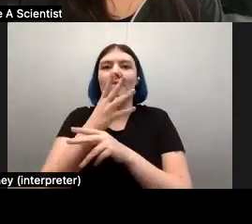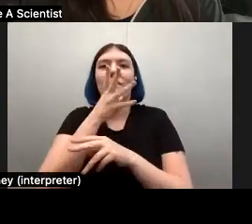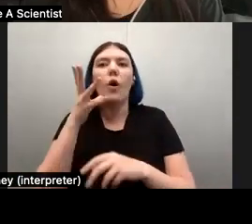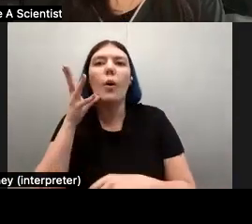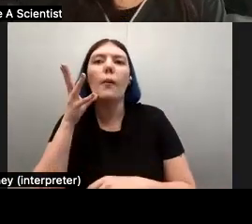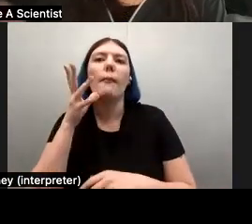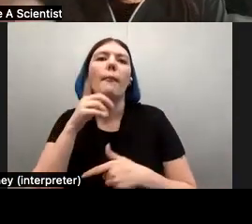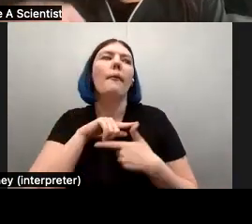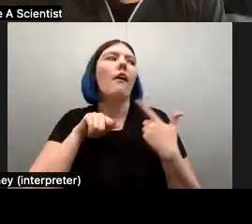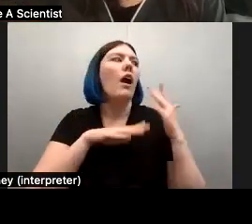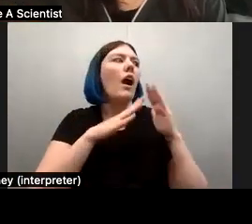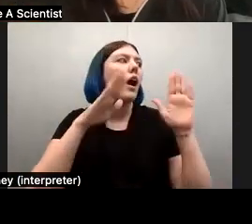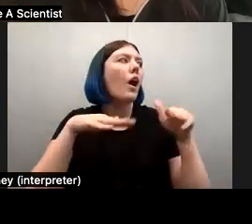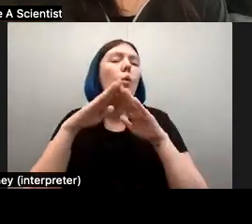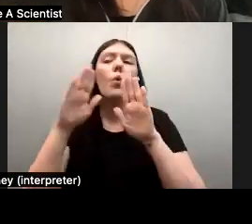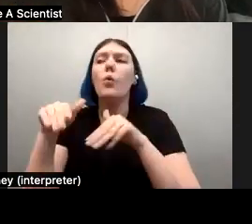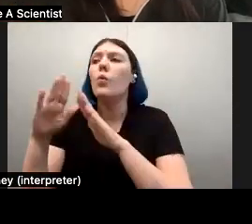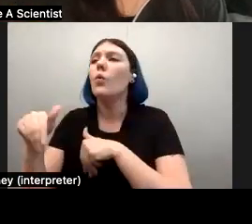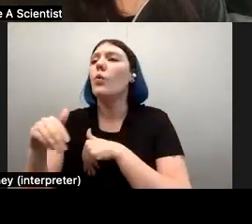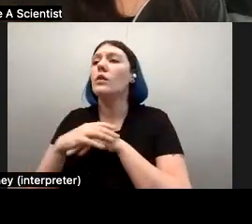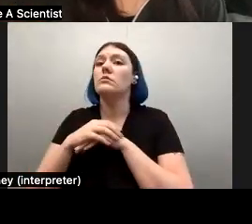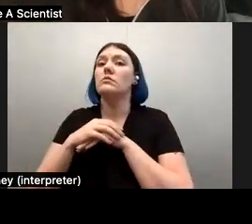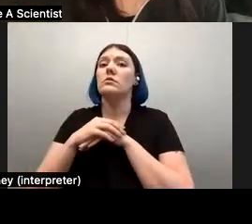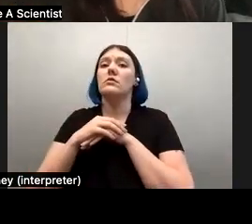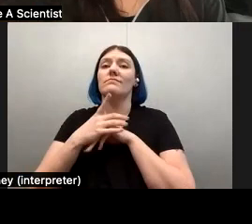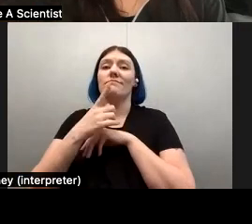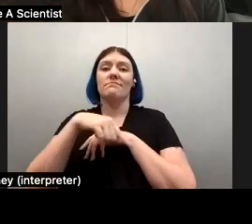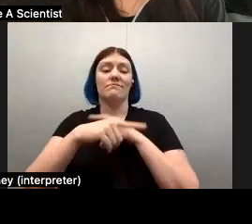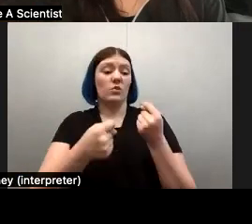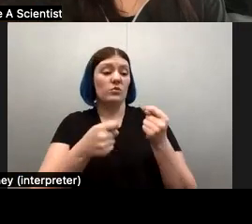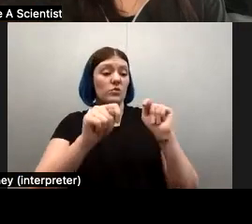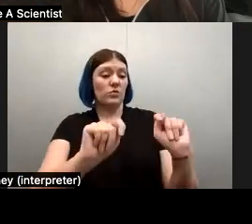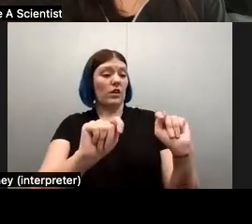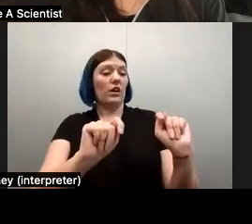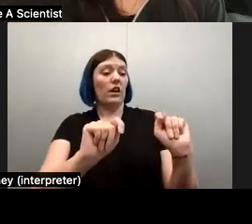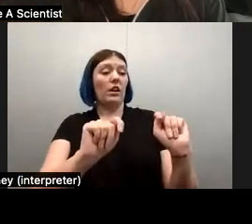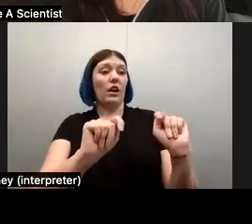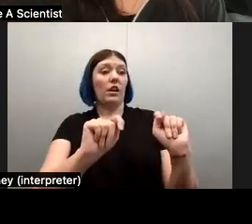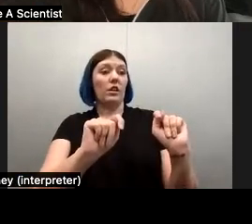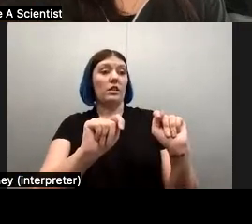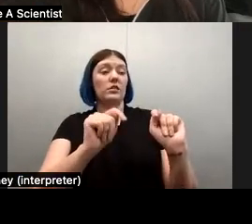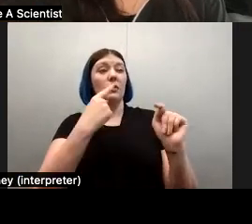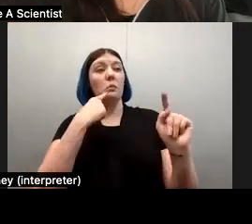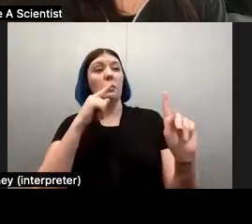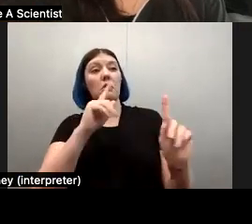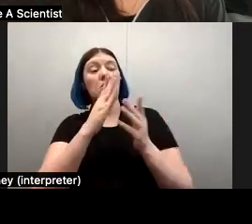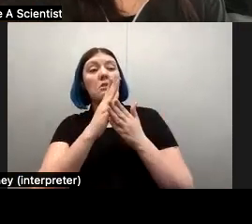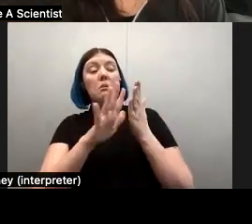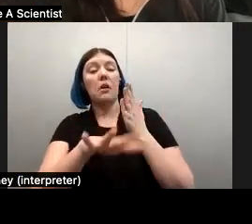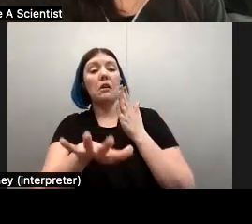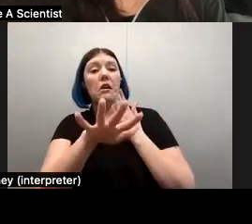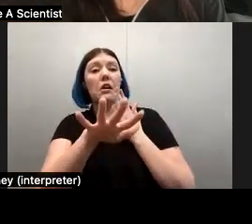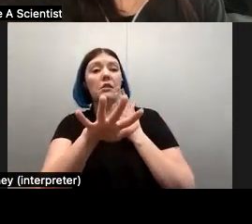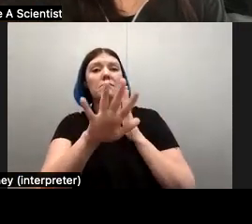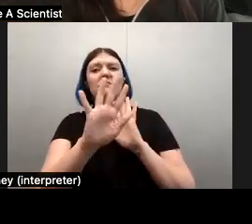build houses on it. And they tried that, but it didn't, and they worked for some areas, but it didn't